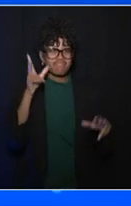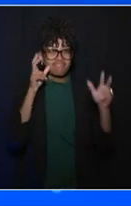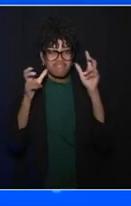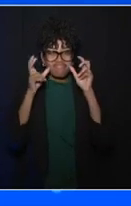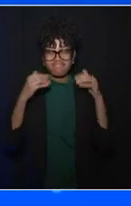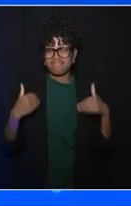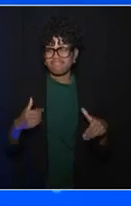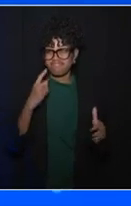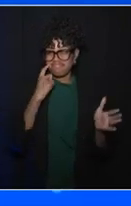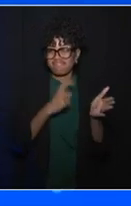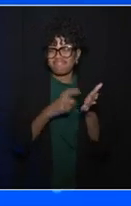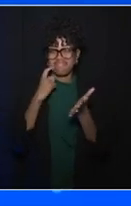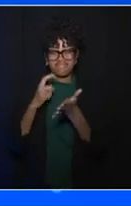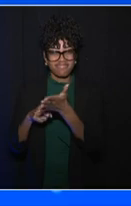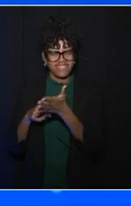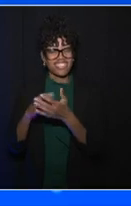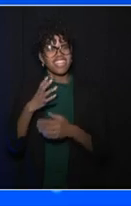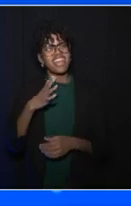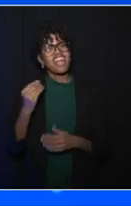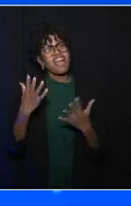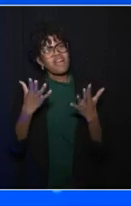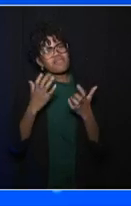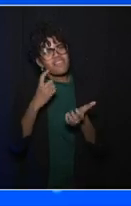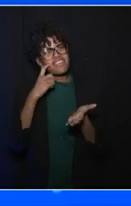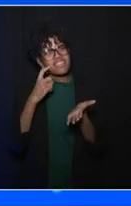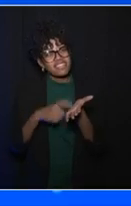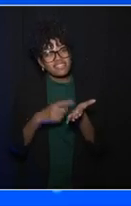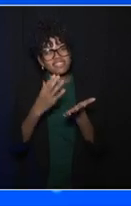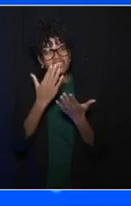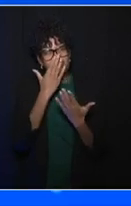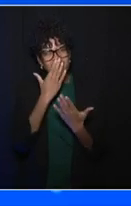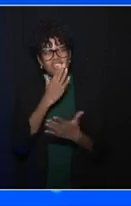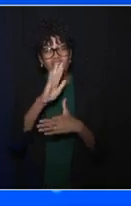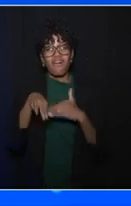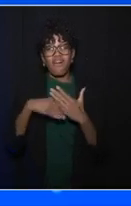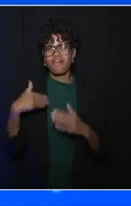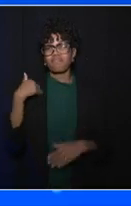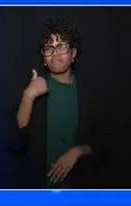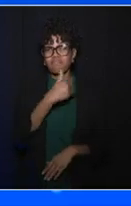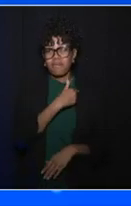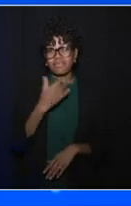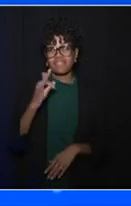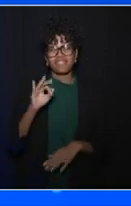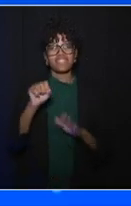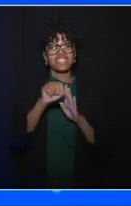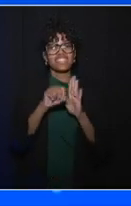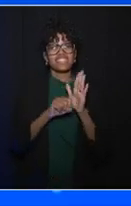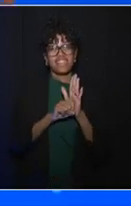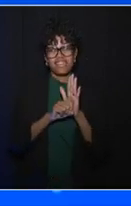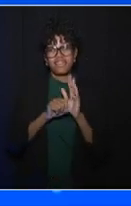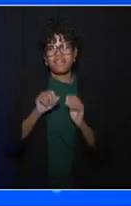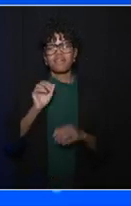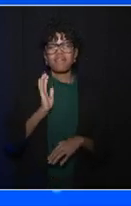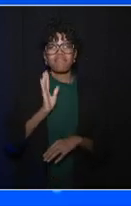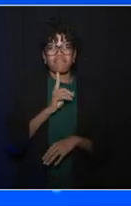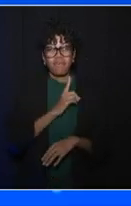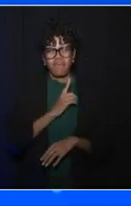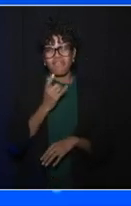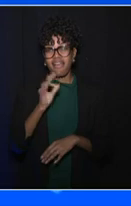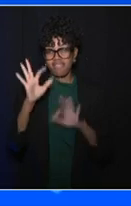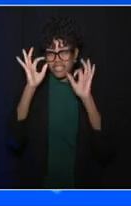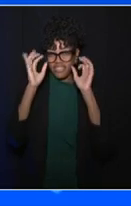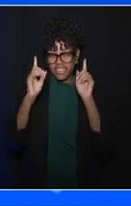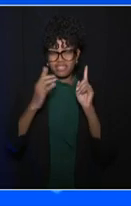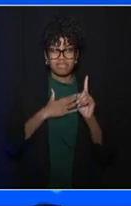I also want to acknowledge and thank all of the members of the State Board of Education. Please give them a round